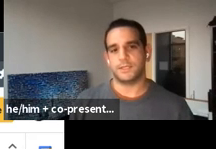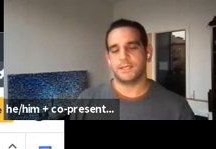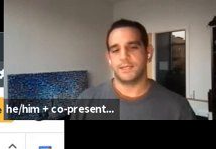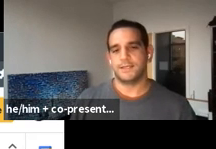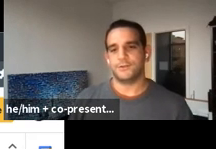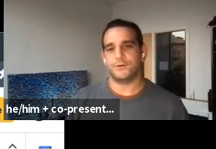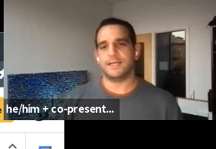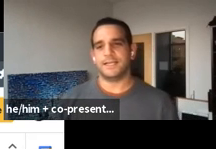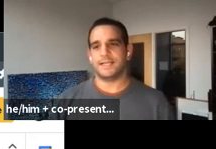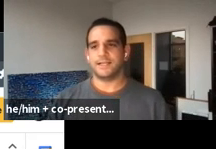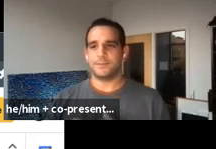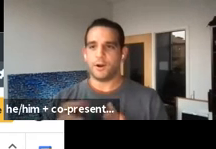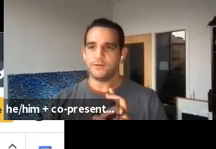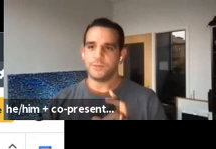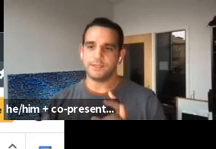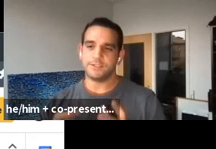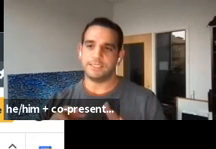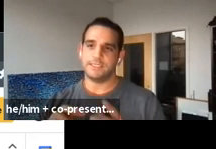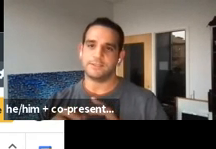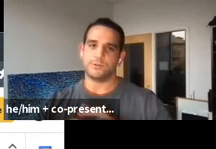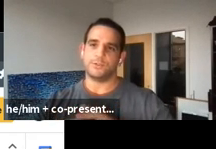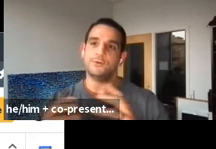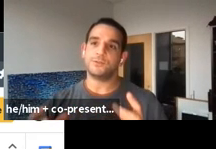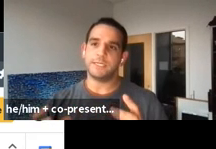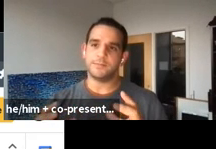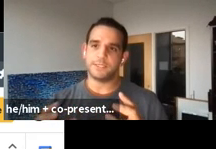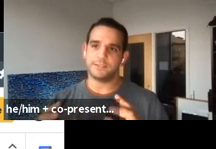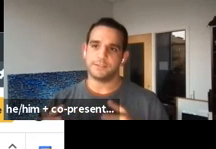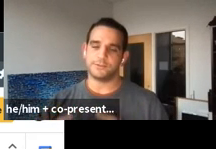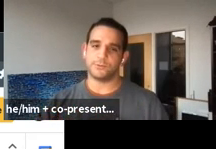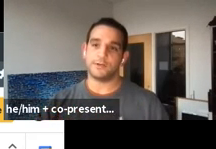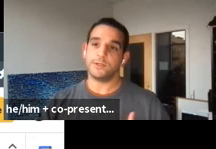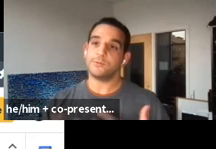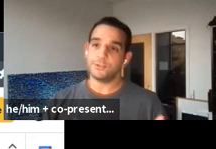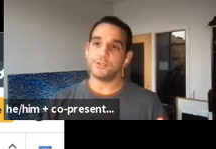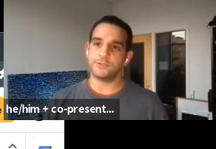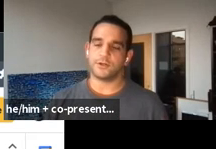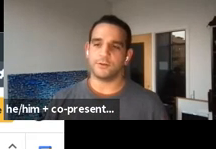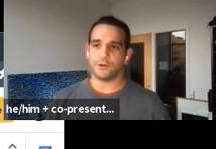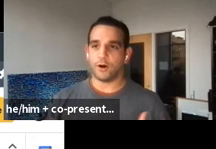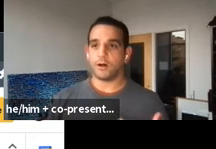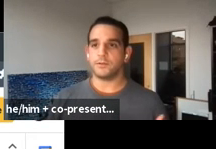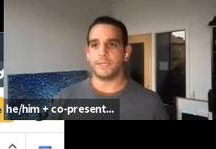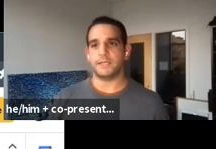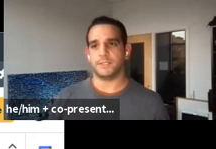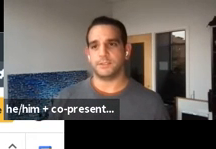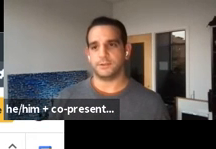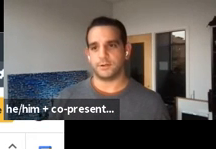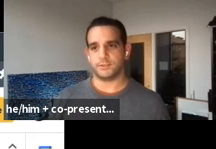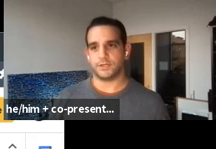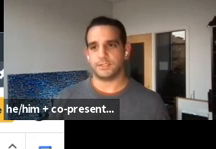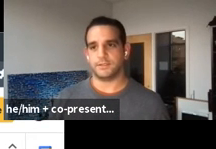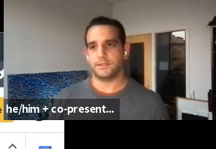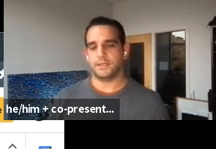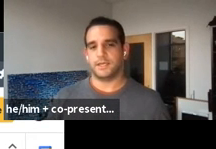partnership. So part of media literacy is when we use media messages, we do construct those. All media messages